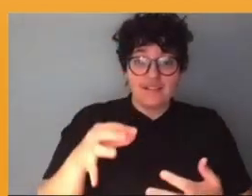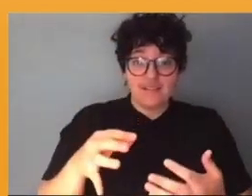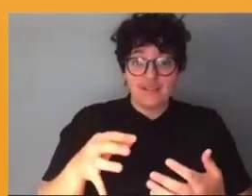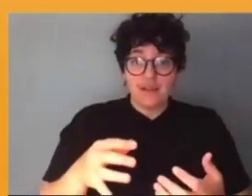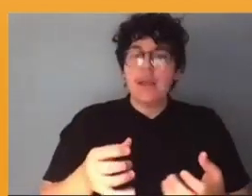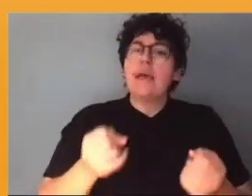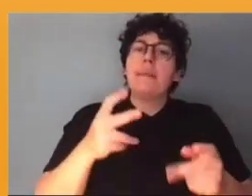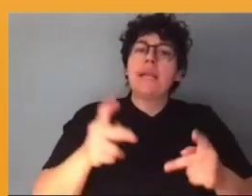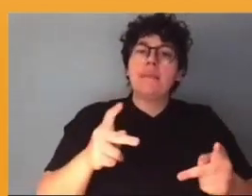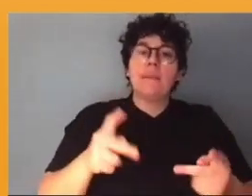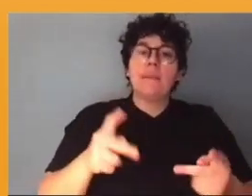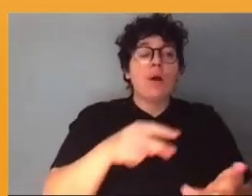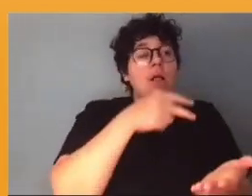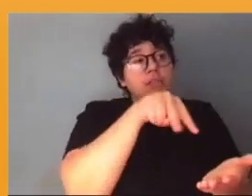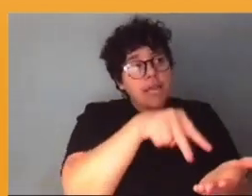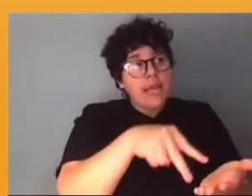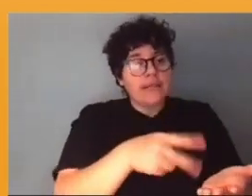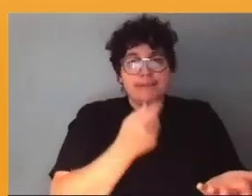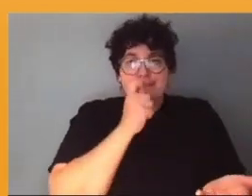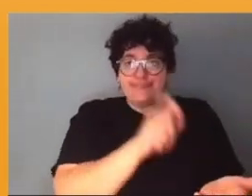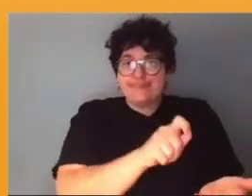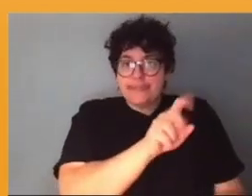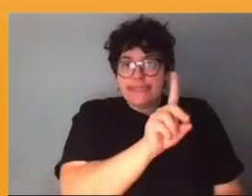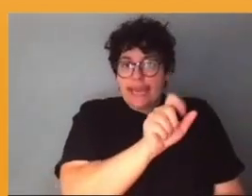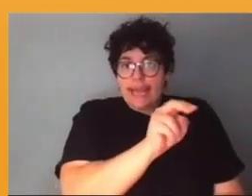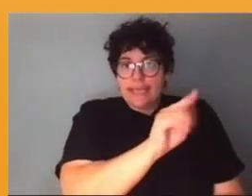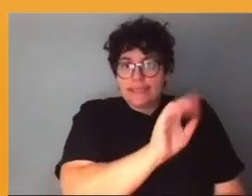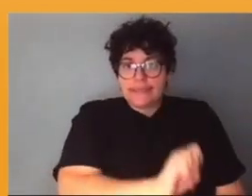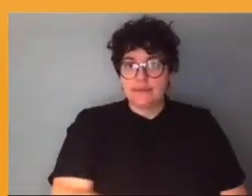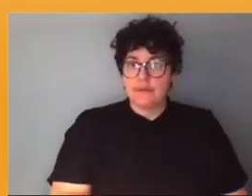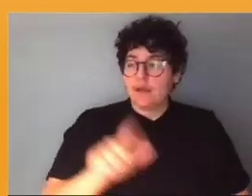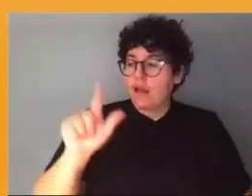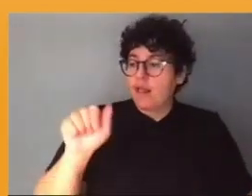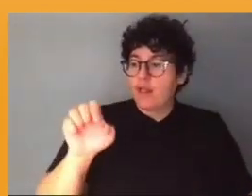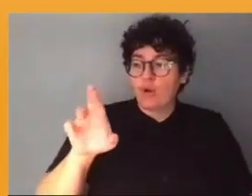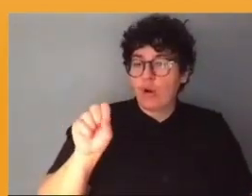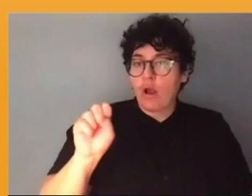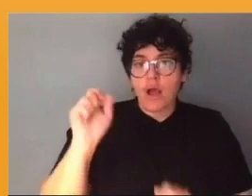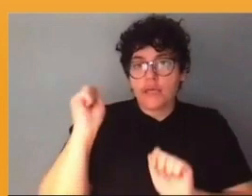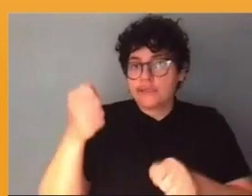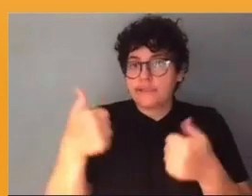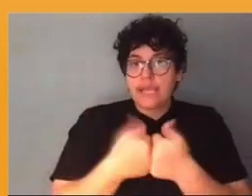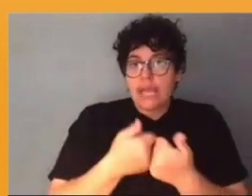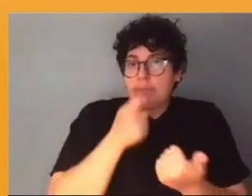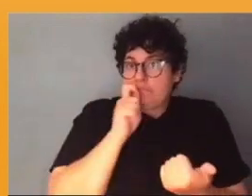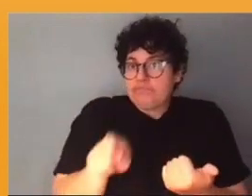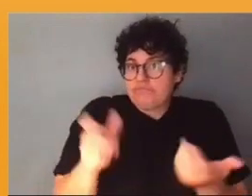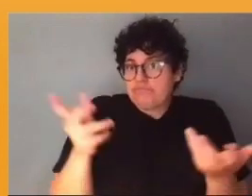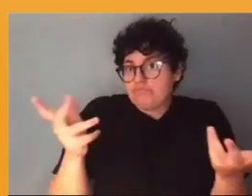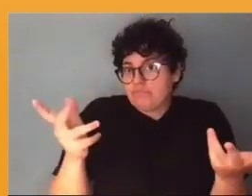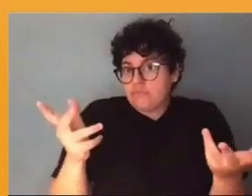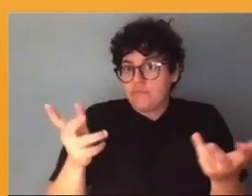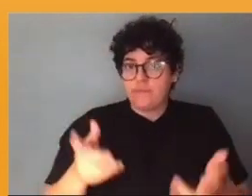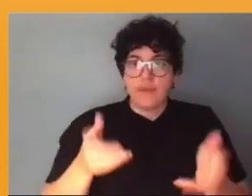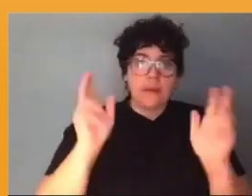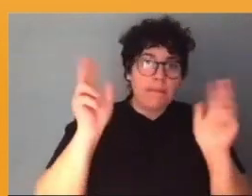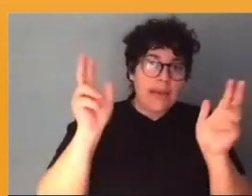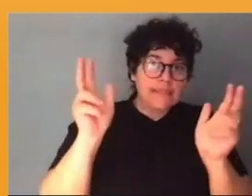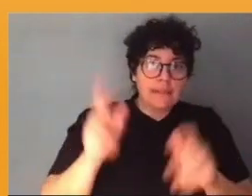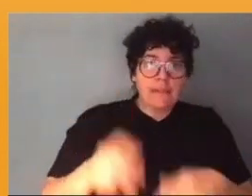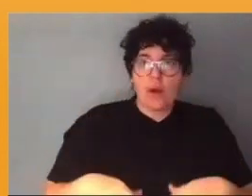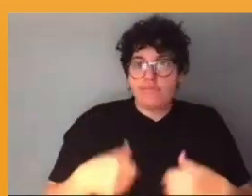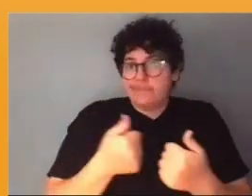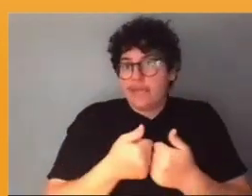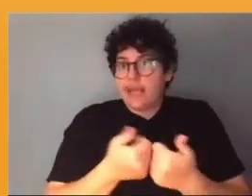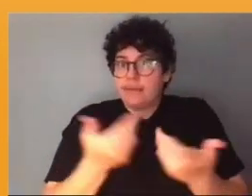dance. Lacrosse is lacrosse. Basketball is basketball. And I know basketball or lacrosse doesn't have a lot of emotion involved,